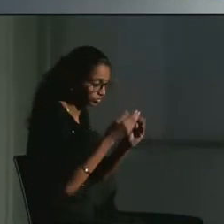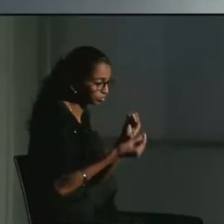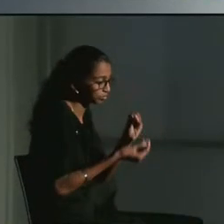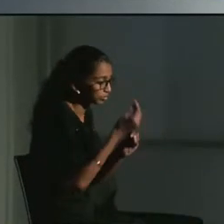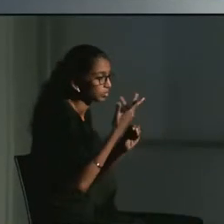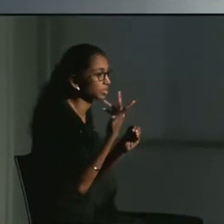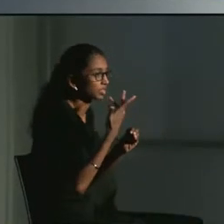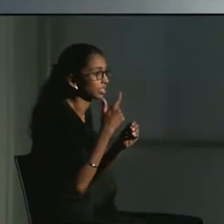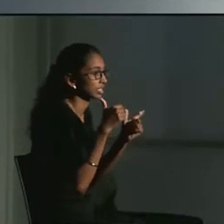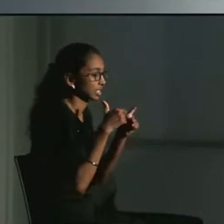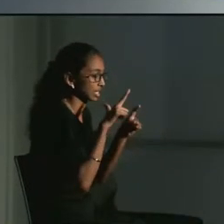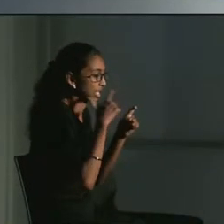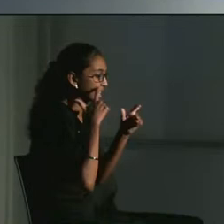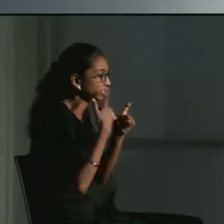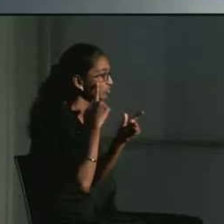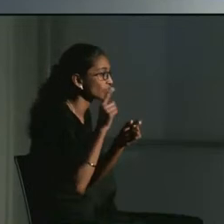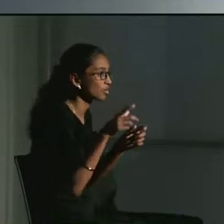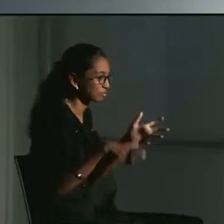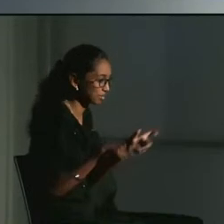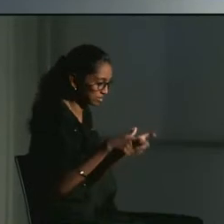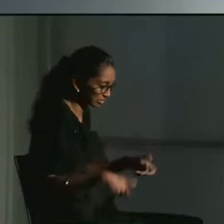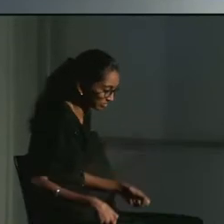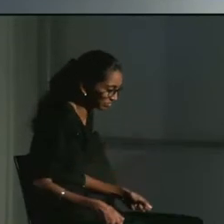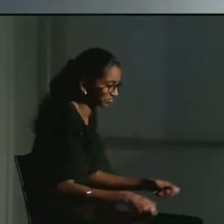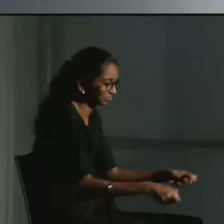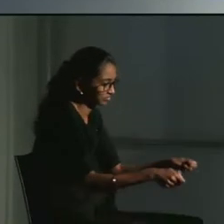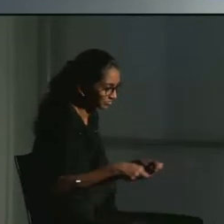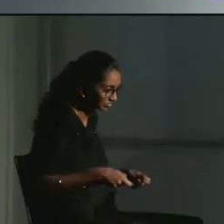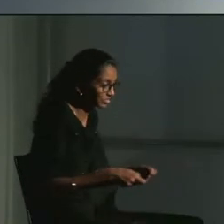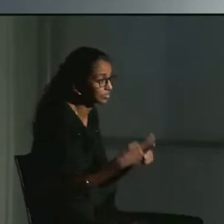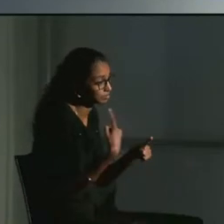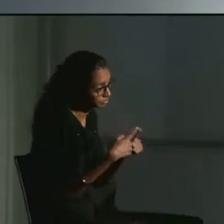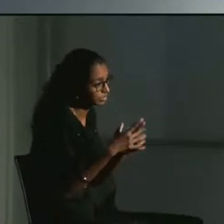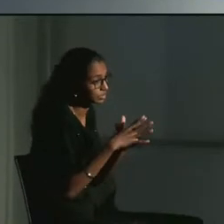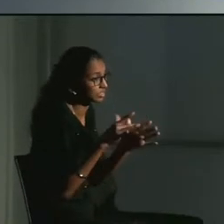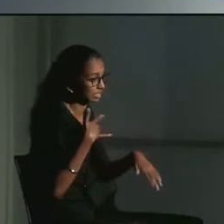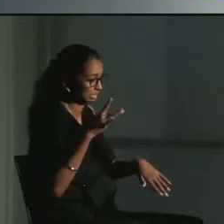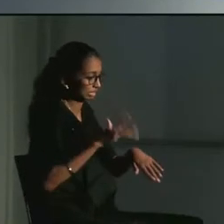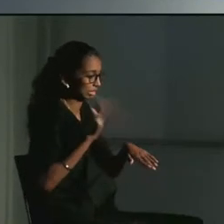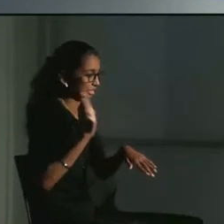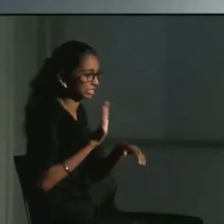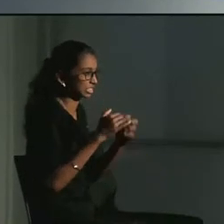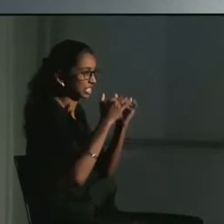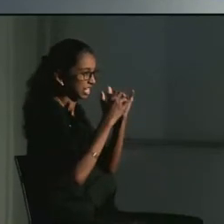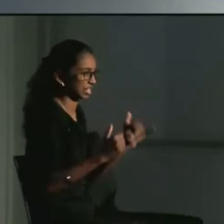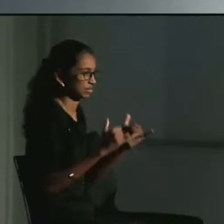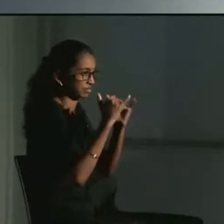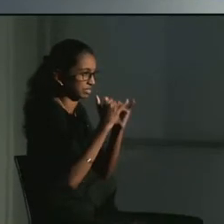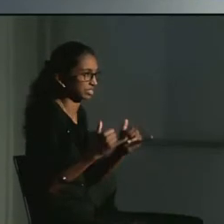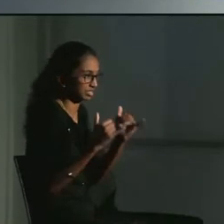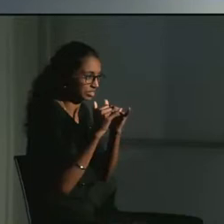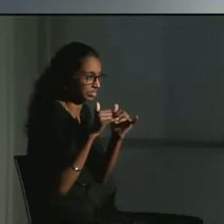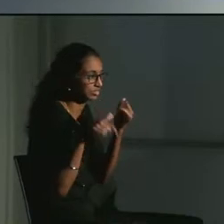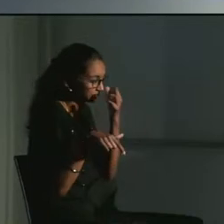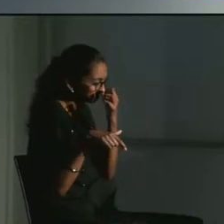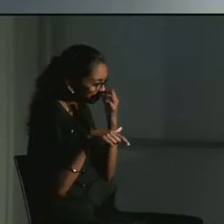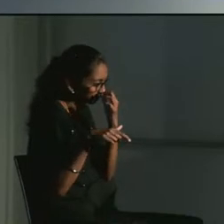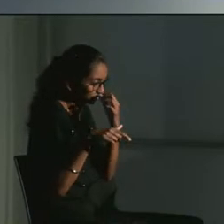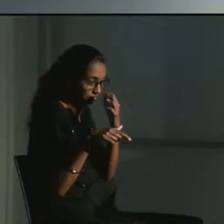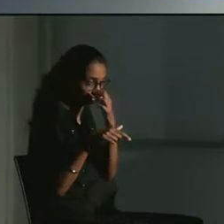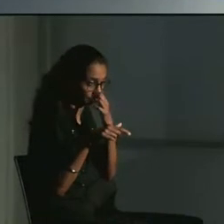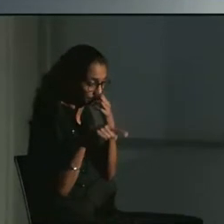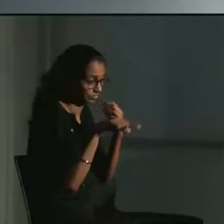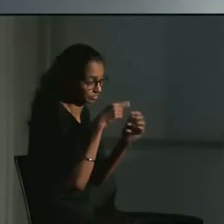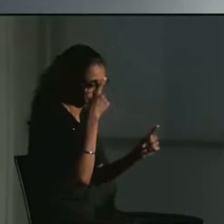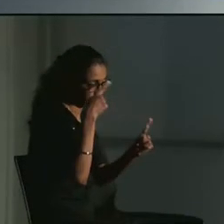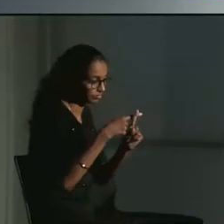the evictions of street vendors, where and untouchability practices that specifically with